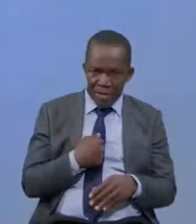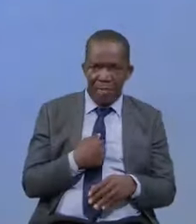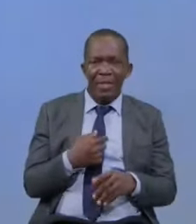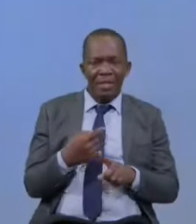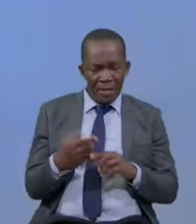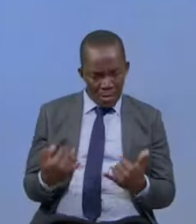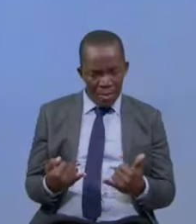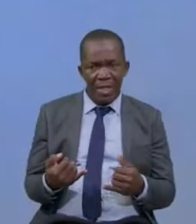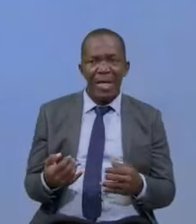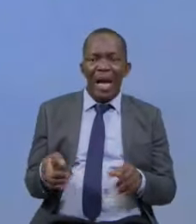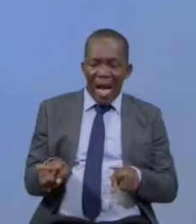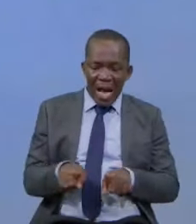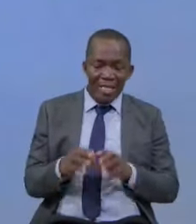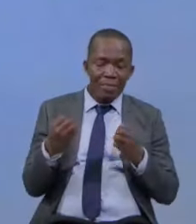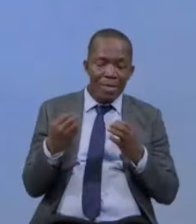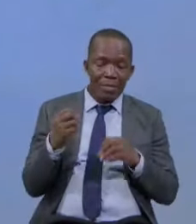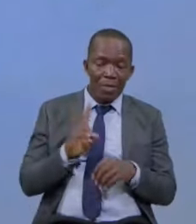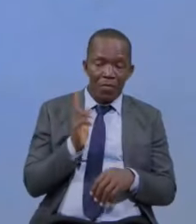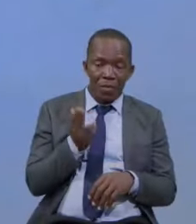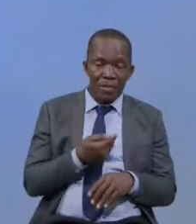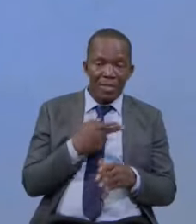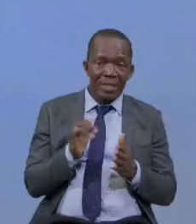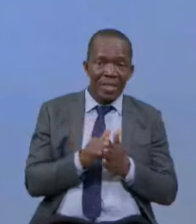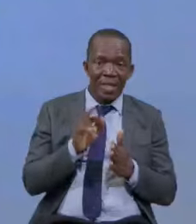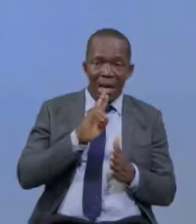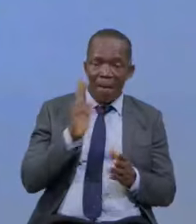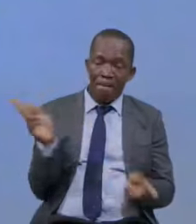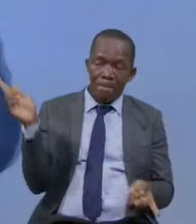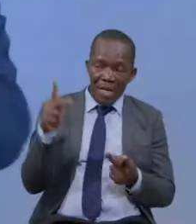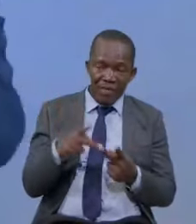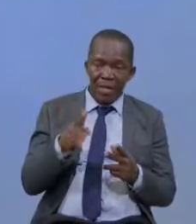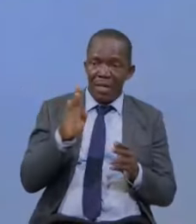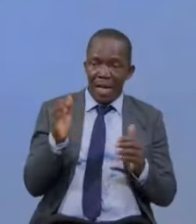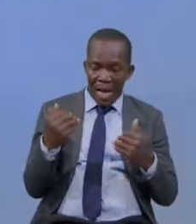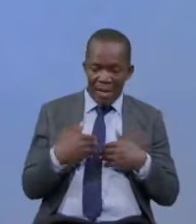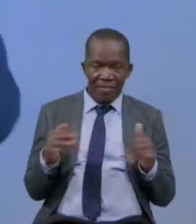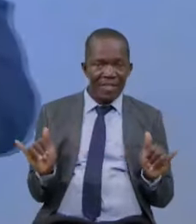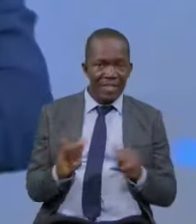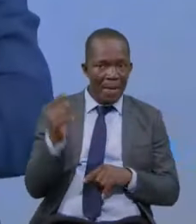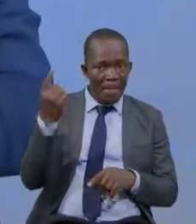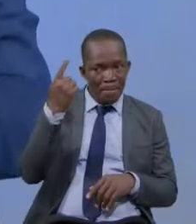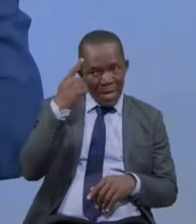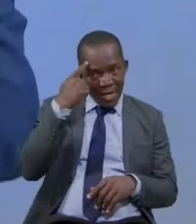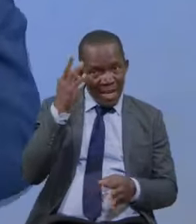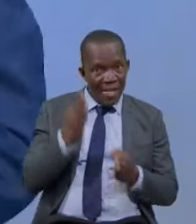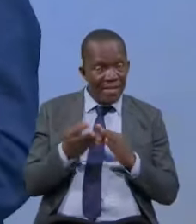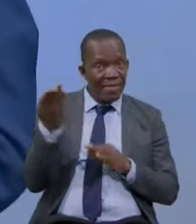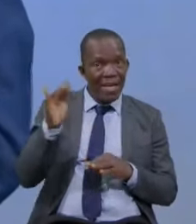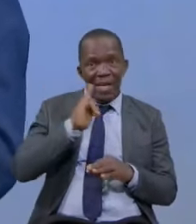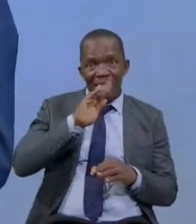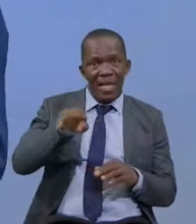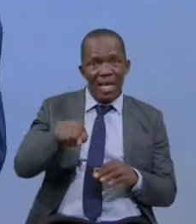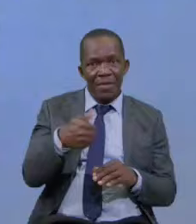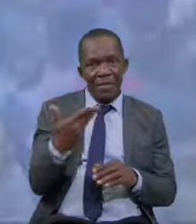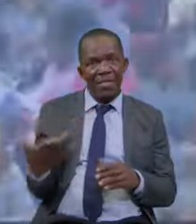in anything ye be otherwise minded, God shall reveal even